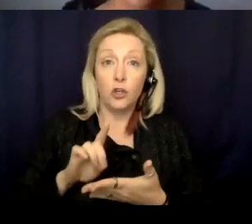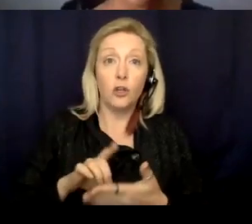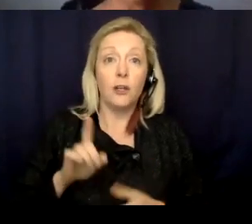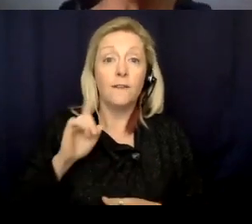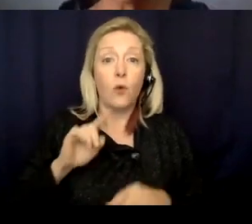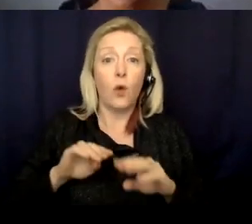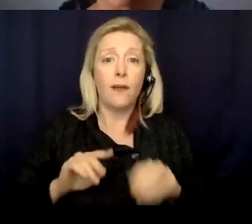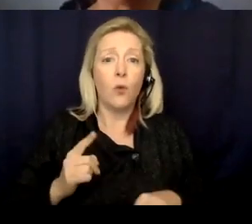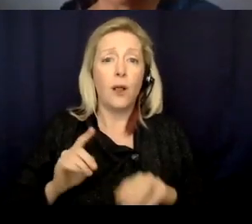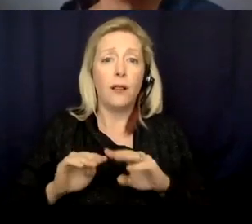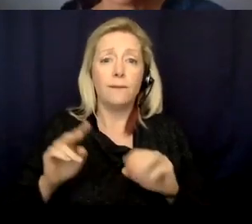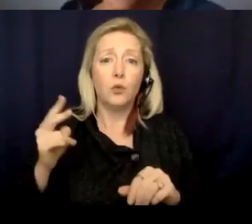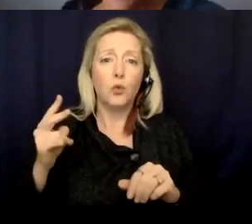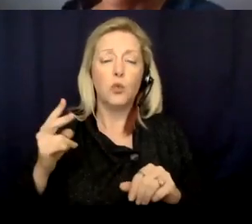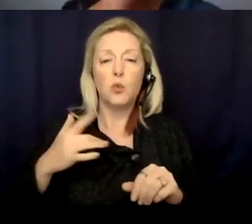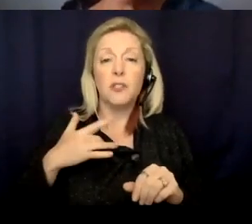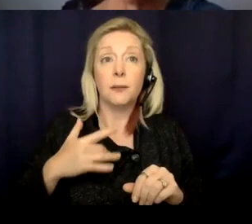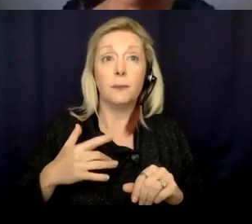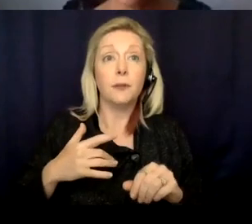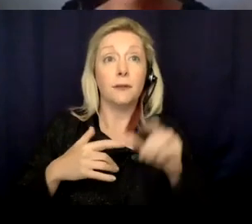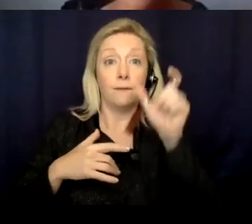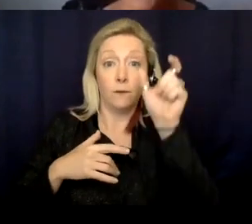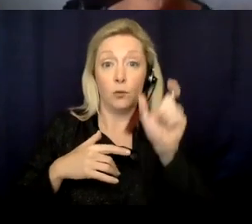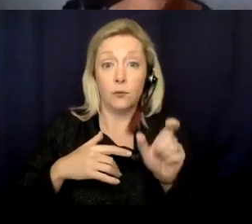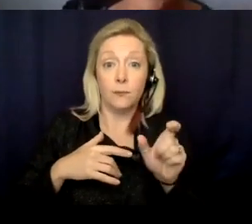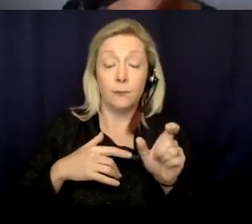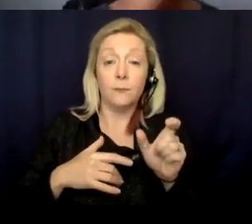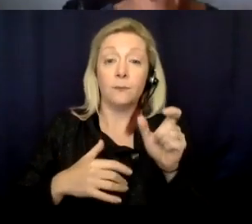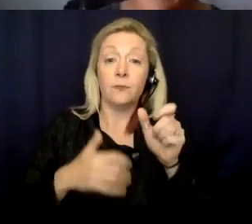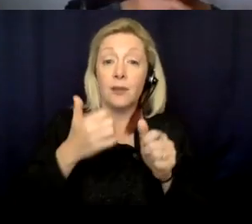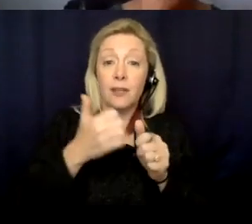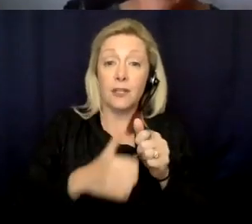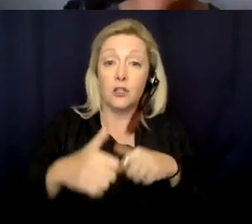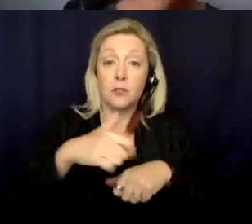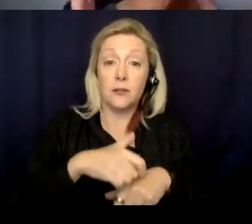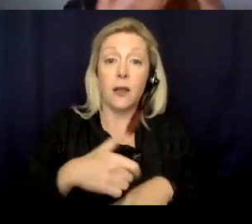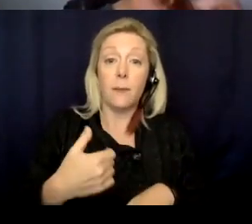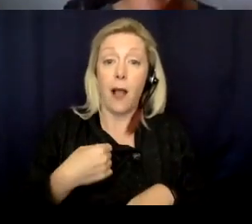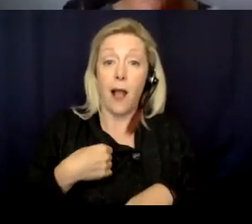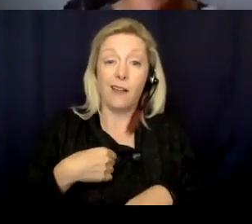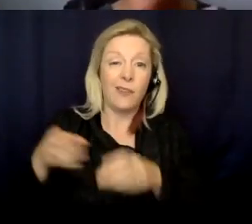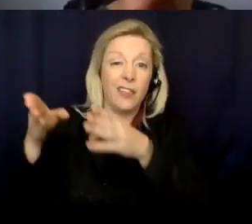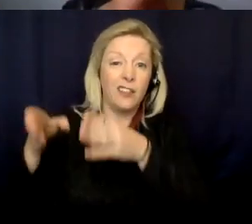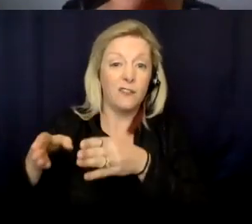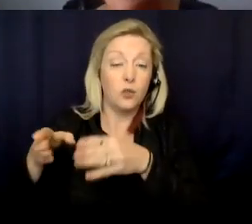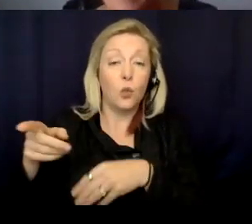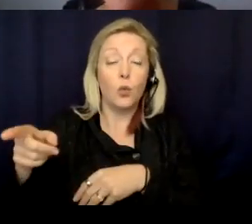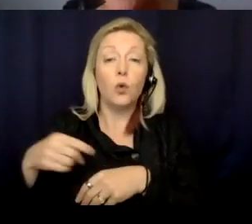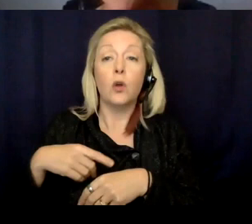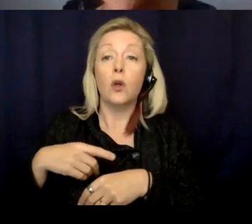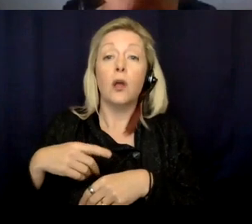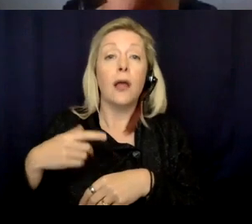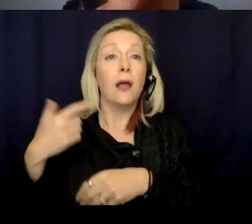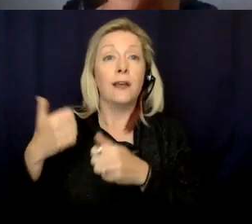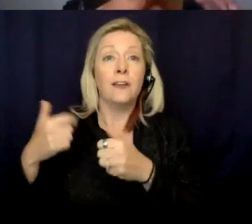at each time I, and that's the individual, does something. So we're capturing those